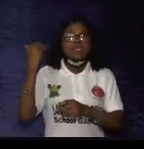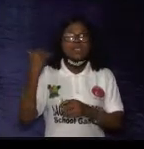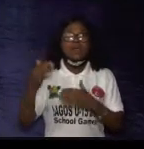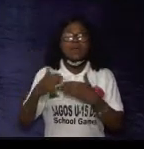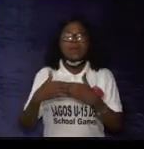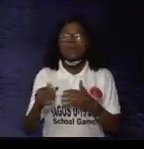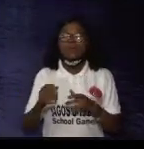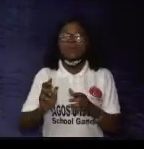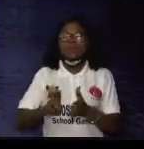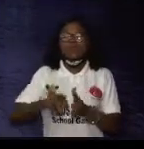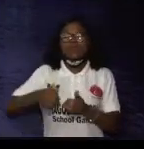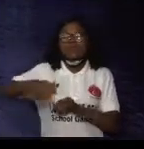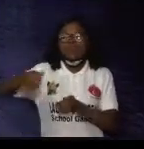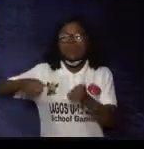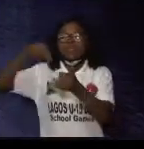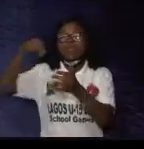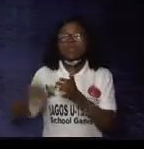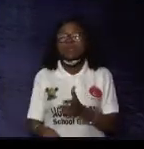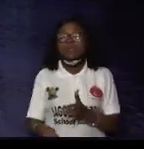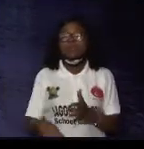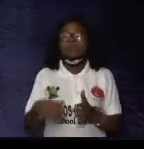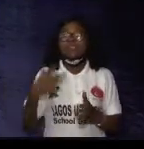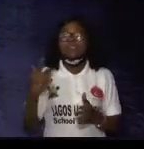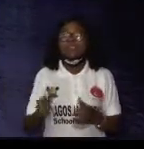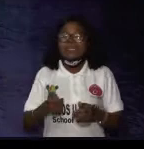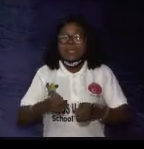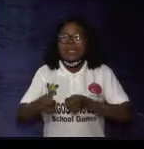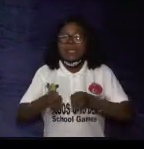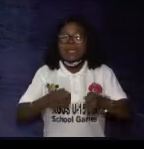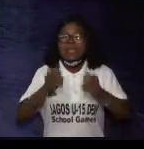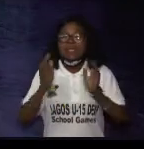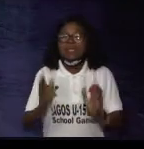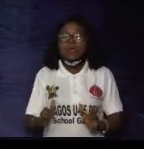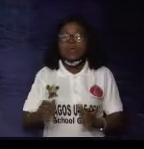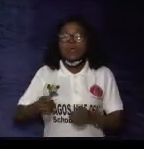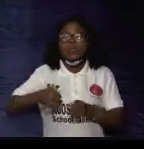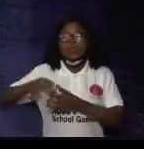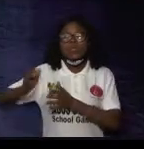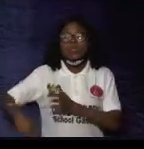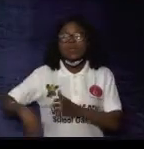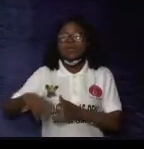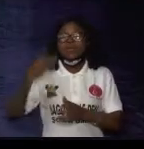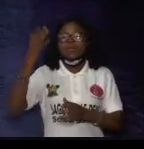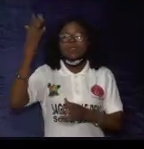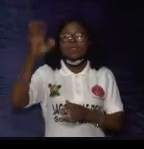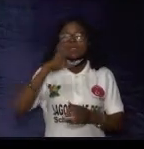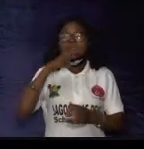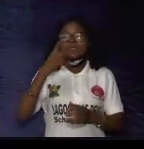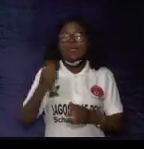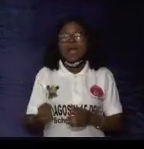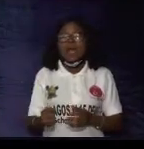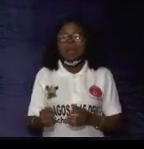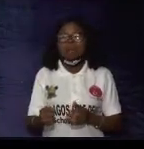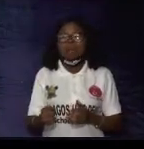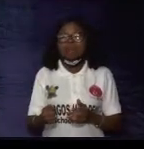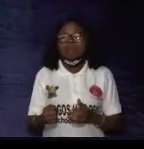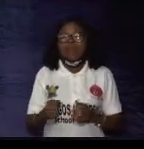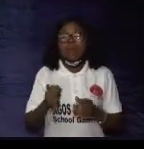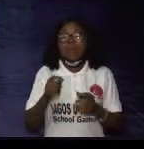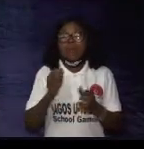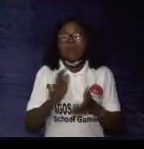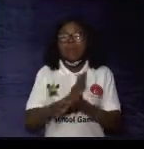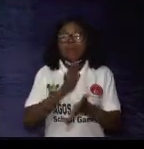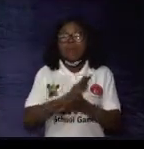too. Turned down. The director turned down their proposal. You may